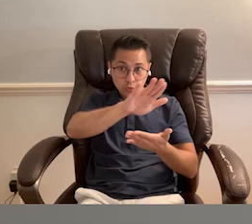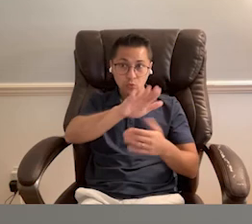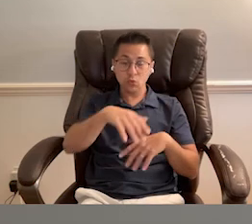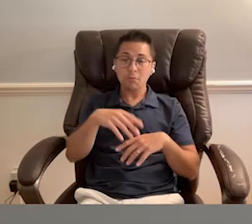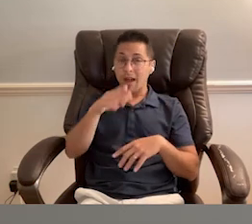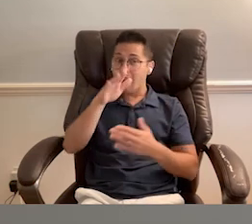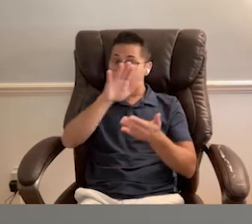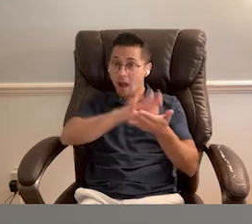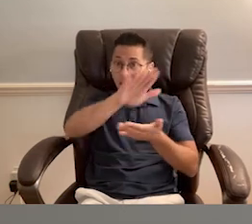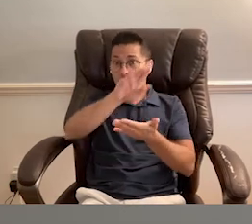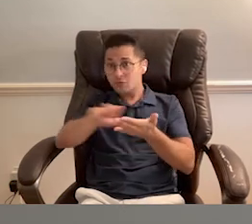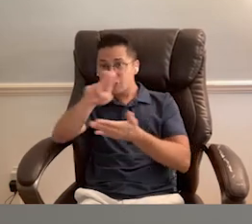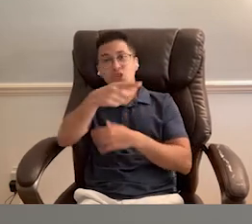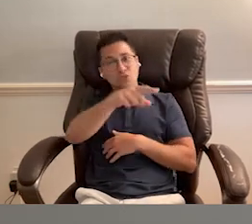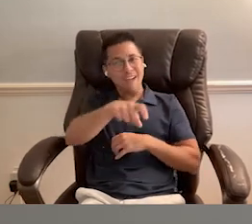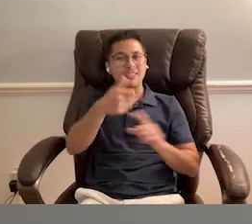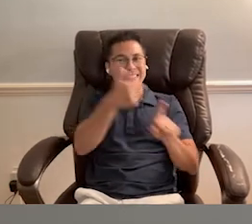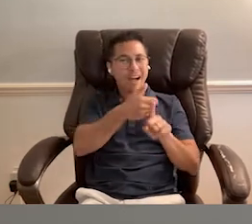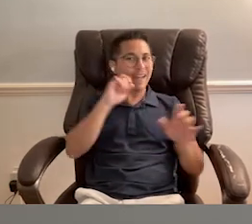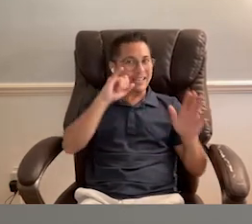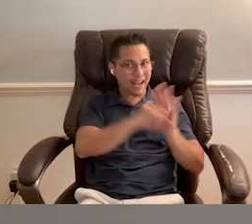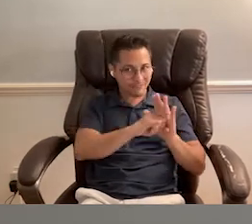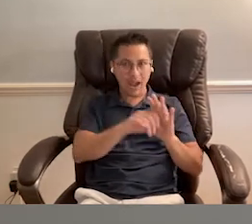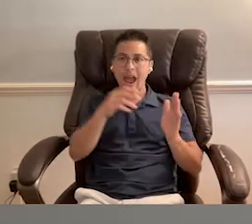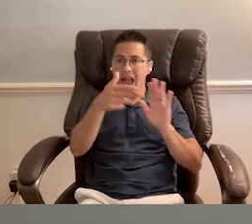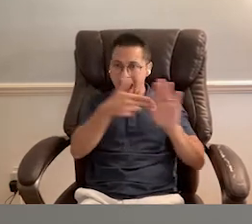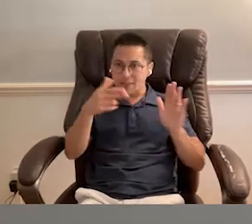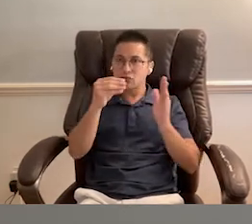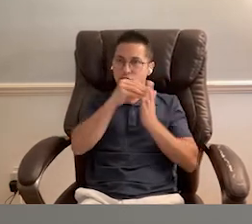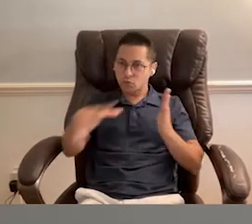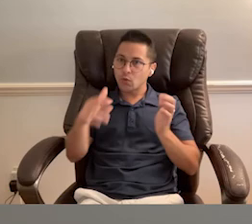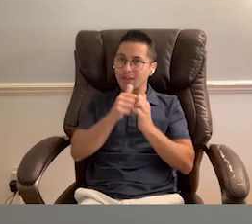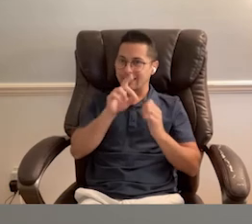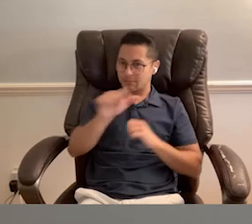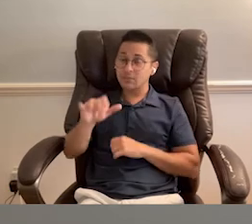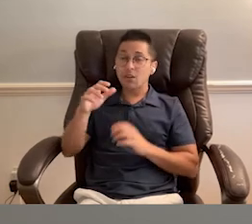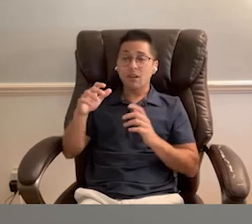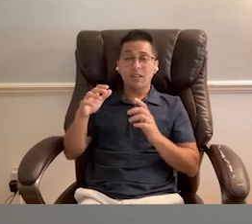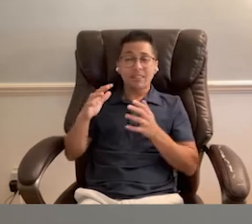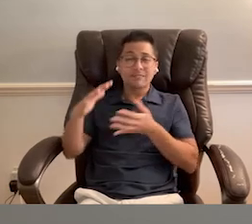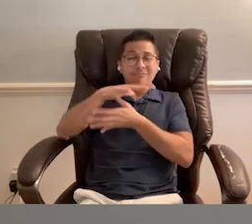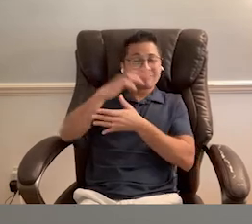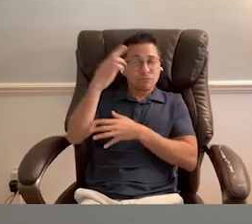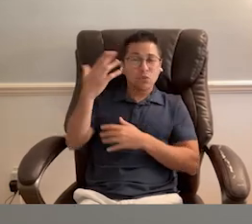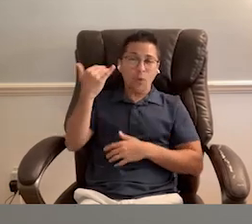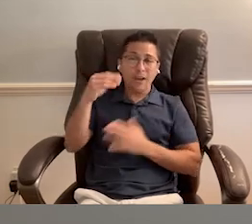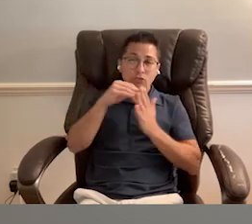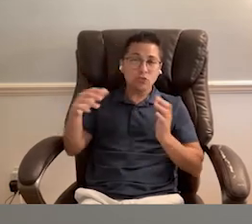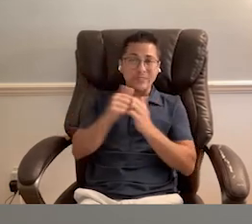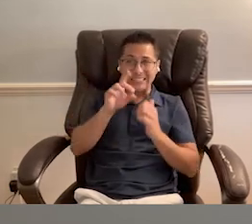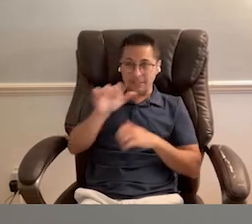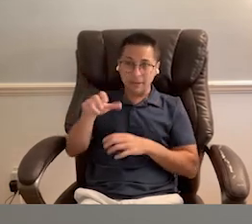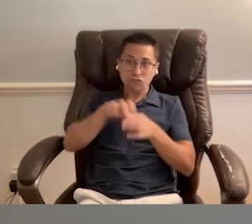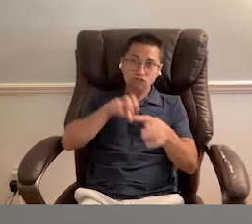and universities, you have to self-identify as a student with a disability. So the number one reason students with disabilities drop out of